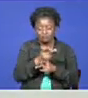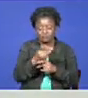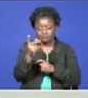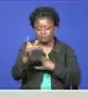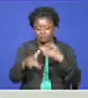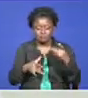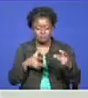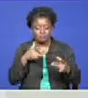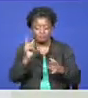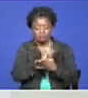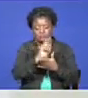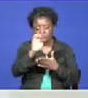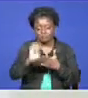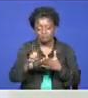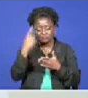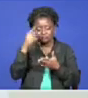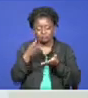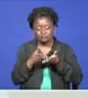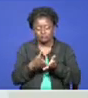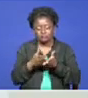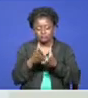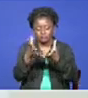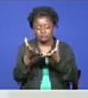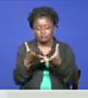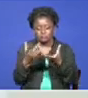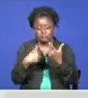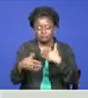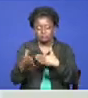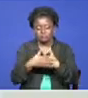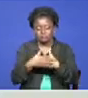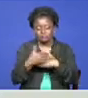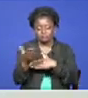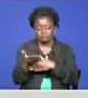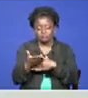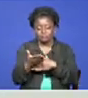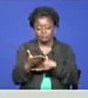sailing, so you guys certainly want to make your way back out to Montague. Johnny, back to you in